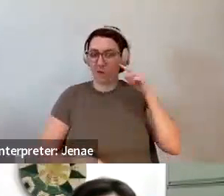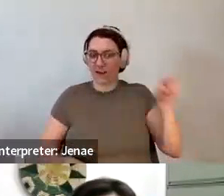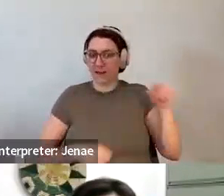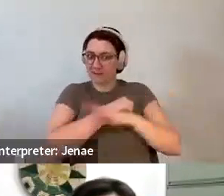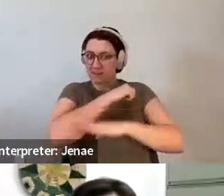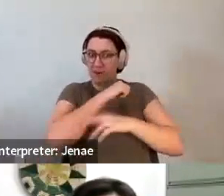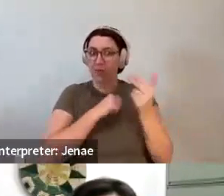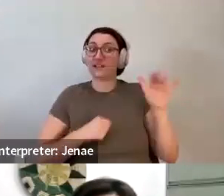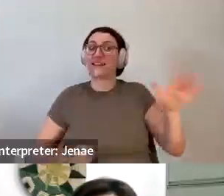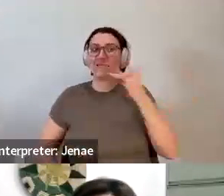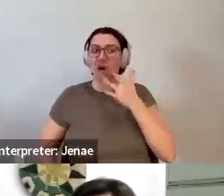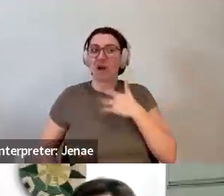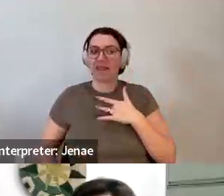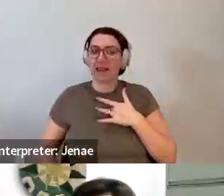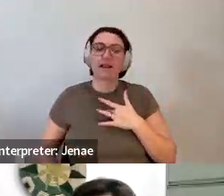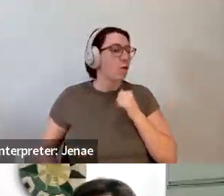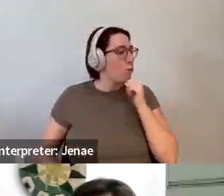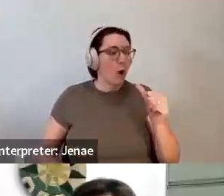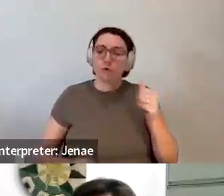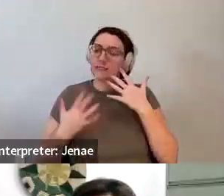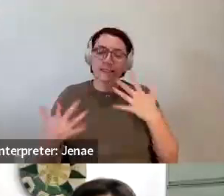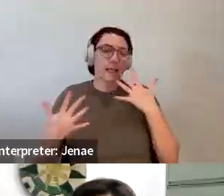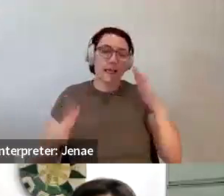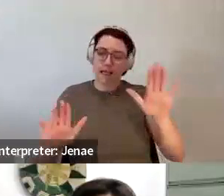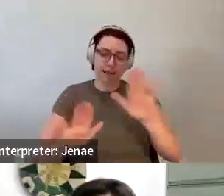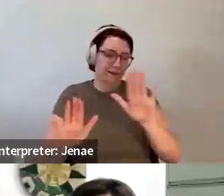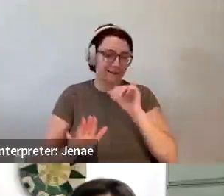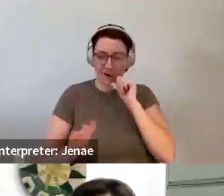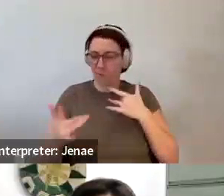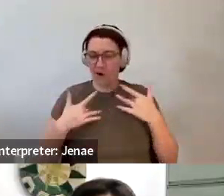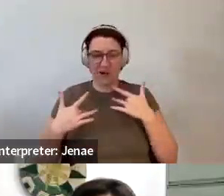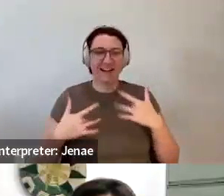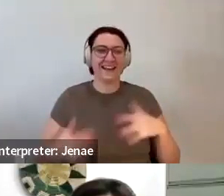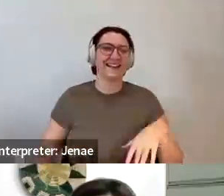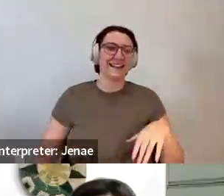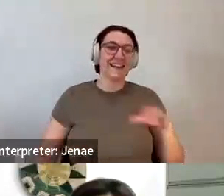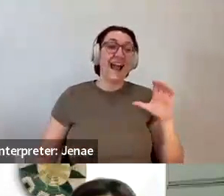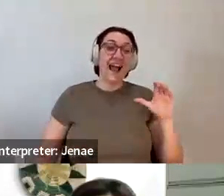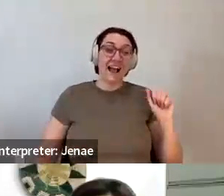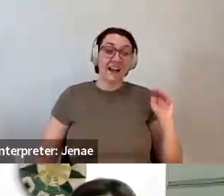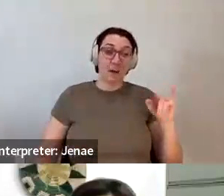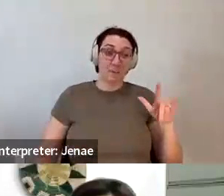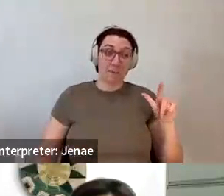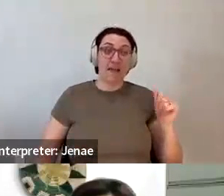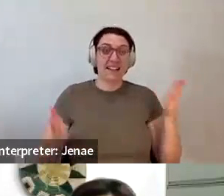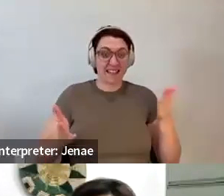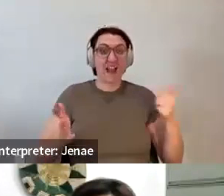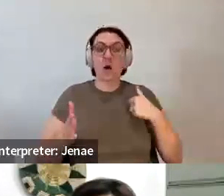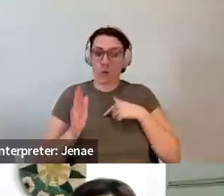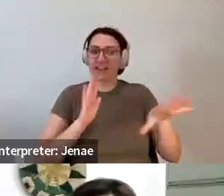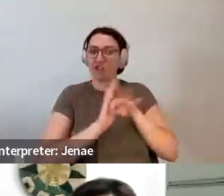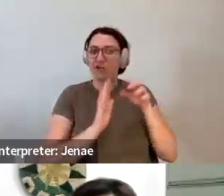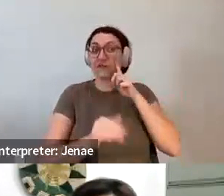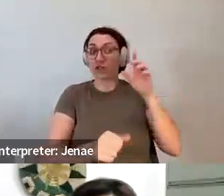13th, his birthday. We're not going to sing, Scott. Don't worry about that. We do have Camellia on, though, and she is the one that we choose for singing when we do have